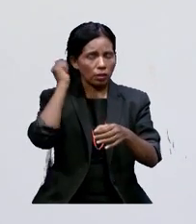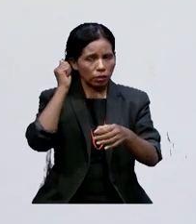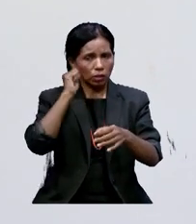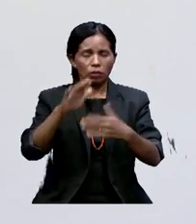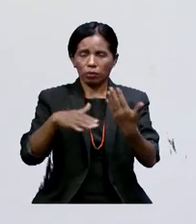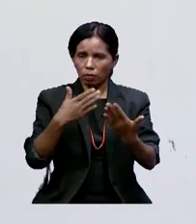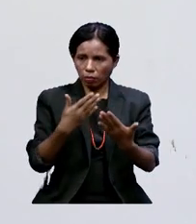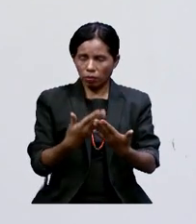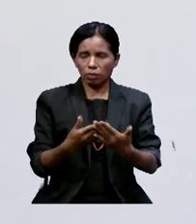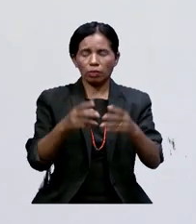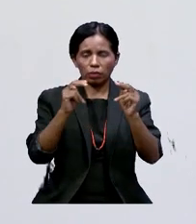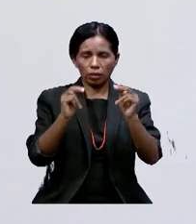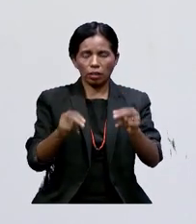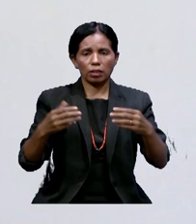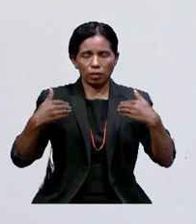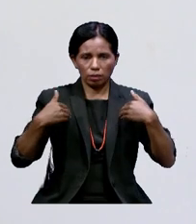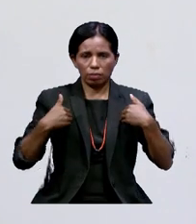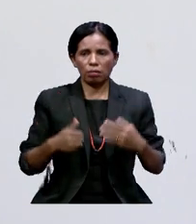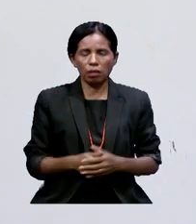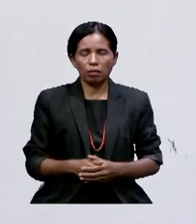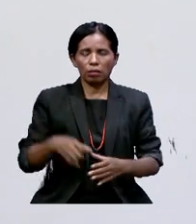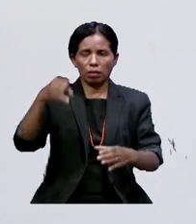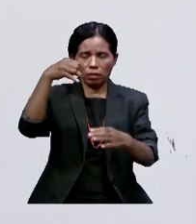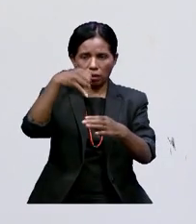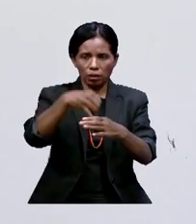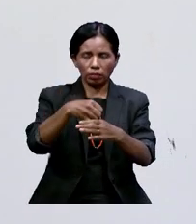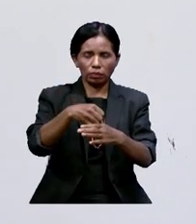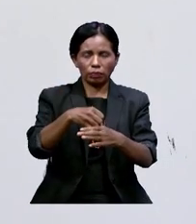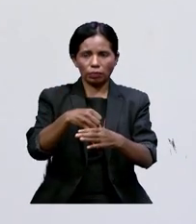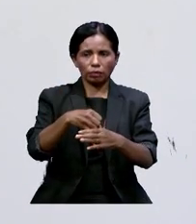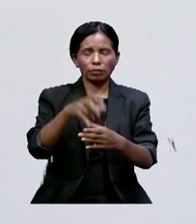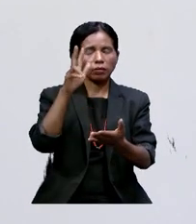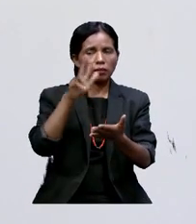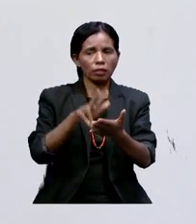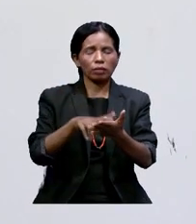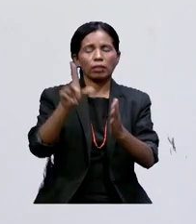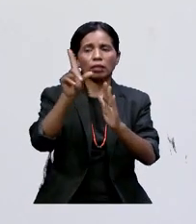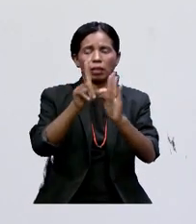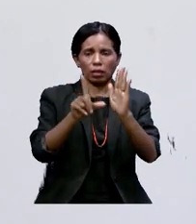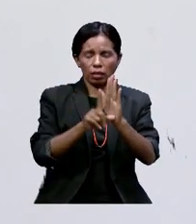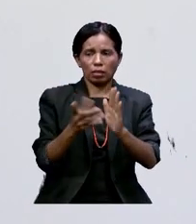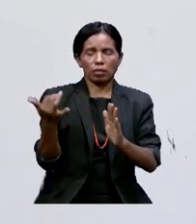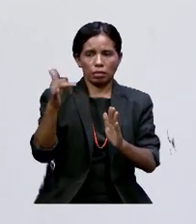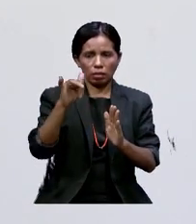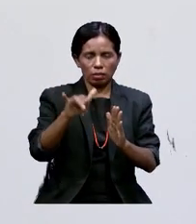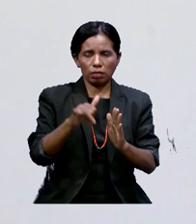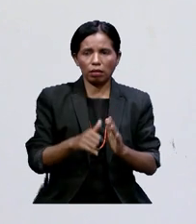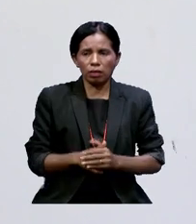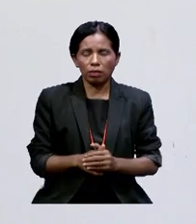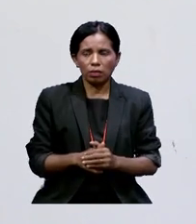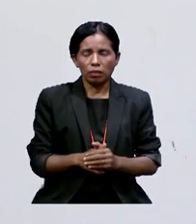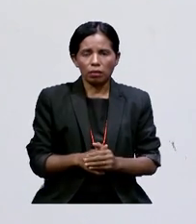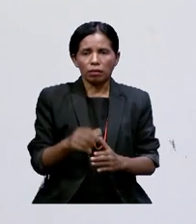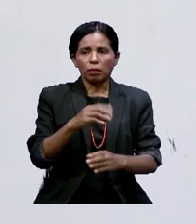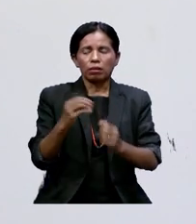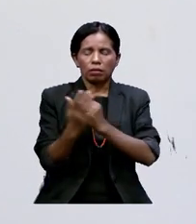has obligations, including the ratification of the various documents by all the national assemblies